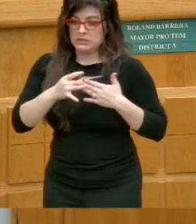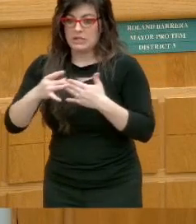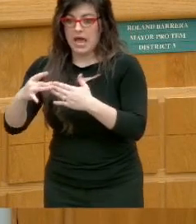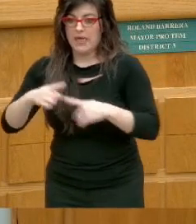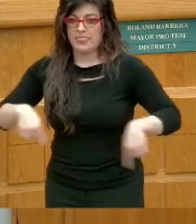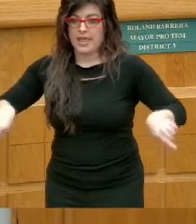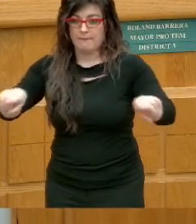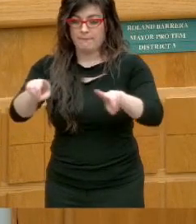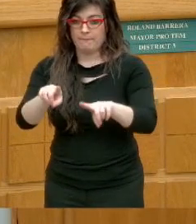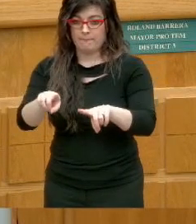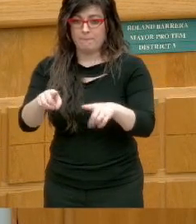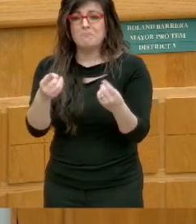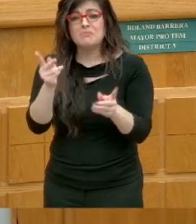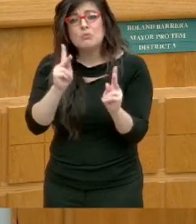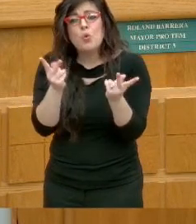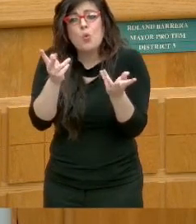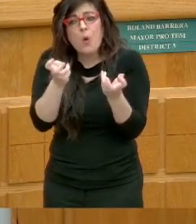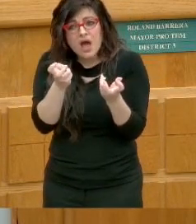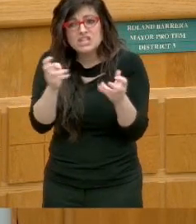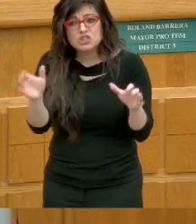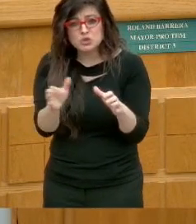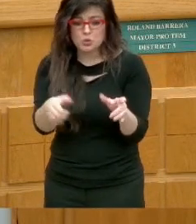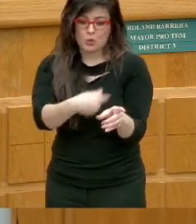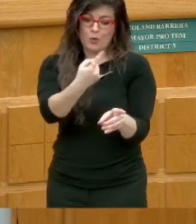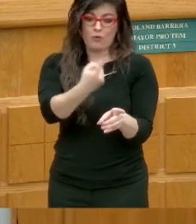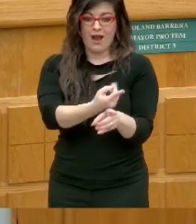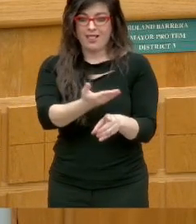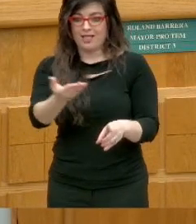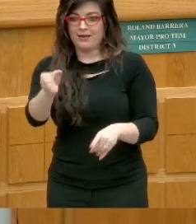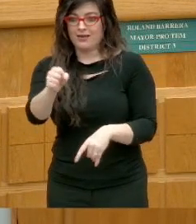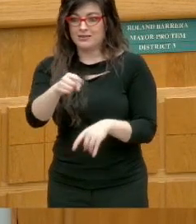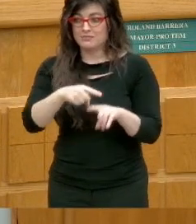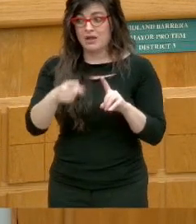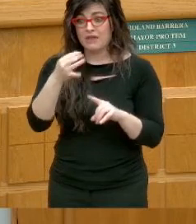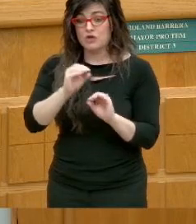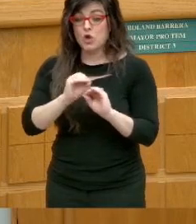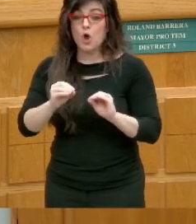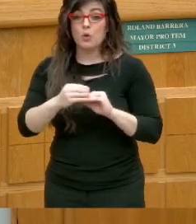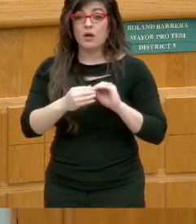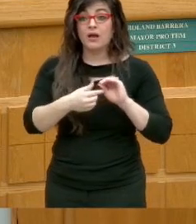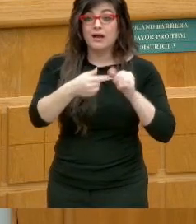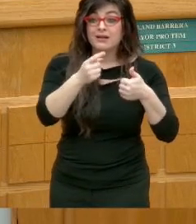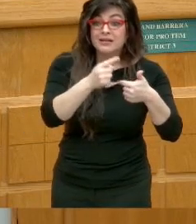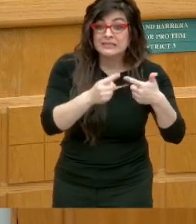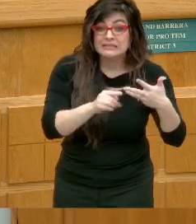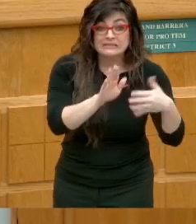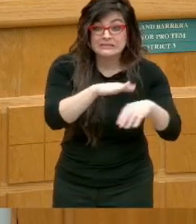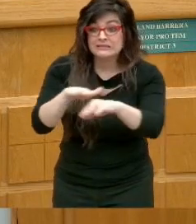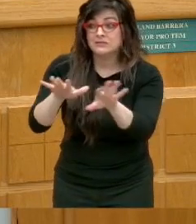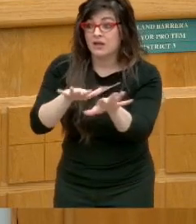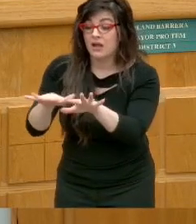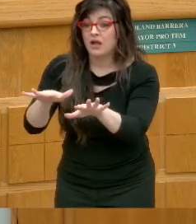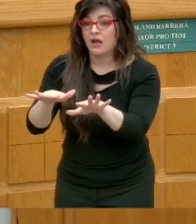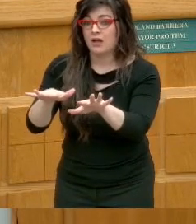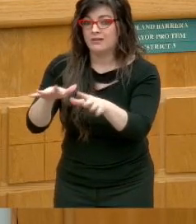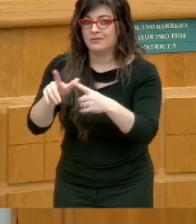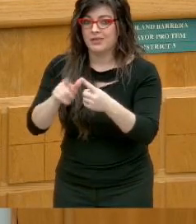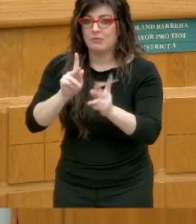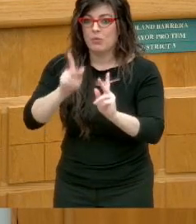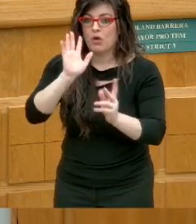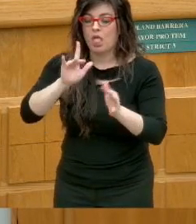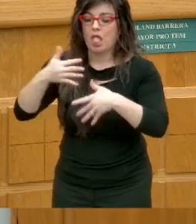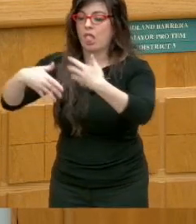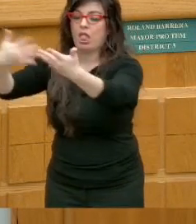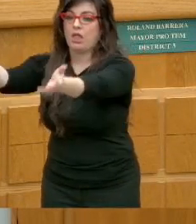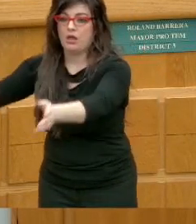it's to be expected. So again, I'm monitoring the pier, and if the pier gets too difficult where social distancing is